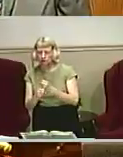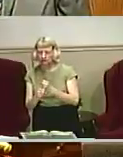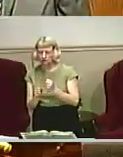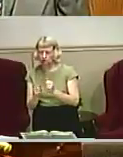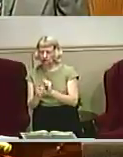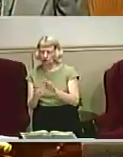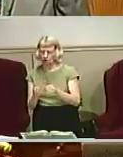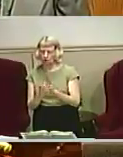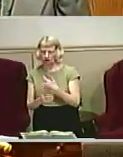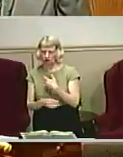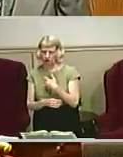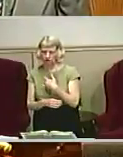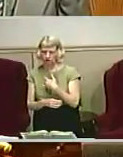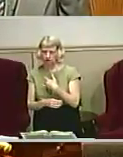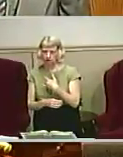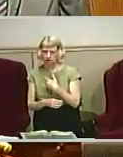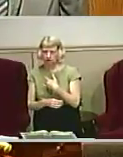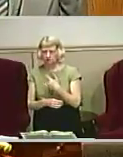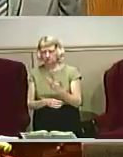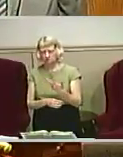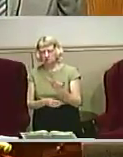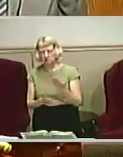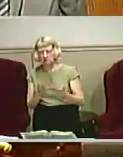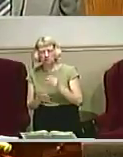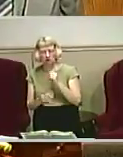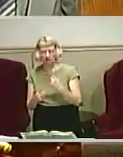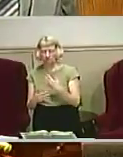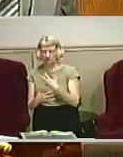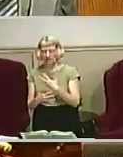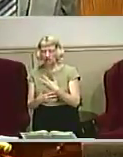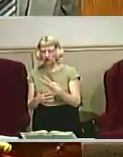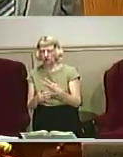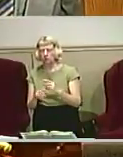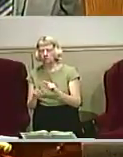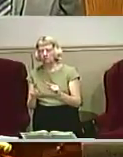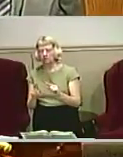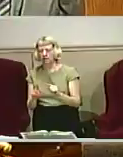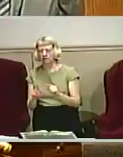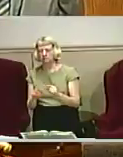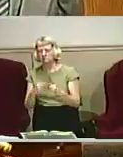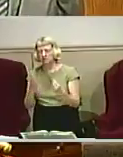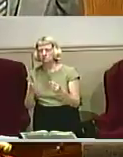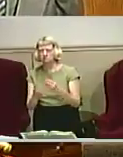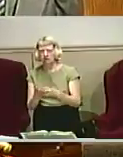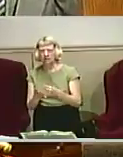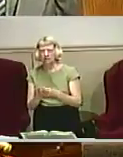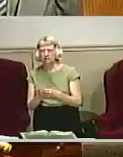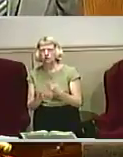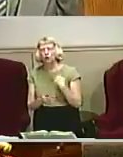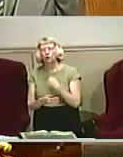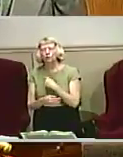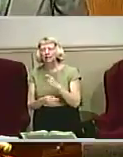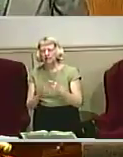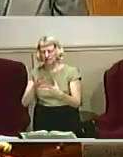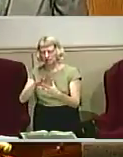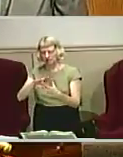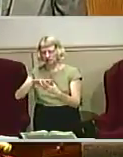heart. Or maybe I'm not going to fear Him, but I'll trust Him and I'll honor Him." You know what? I think we need all